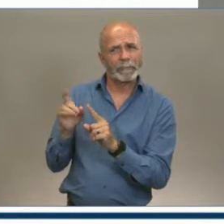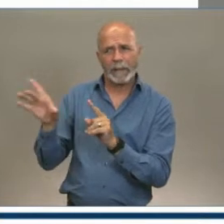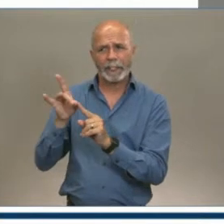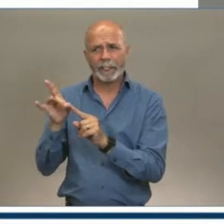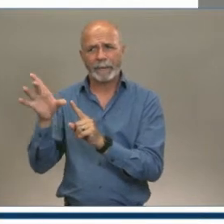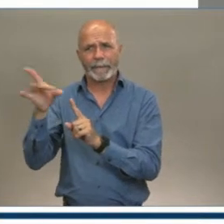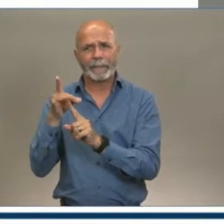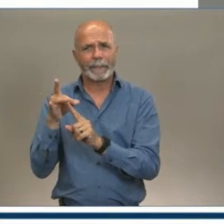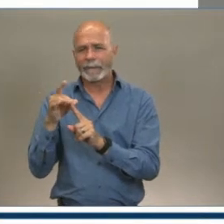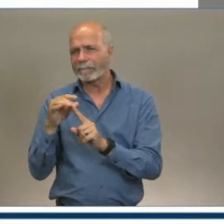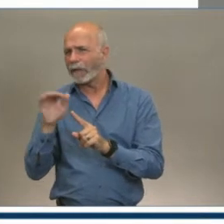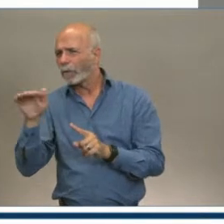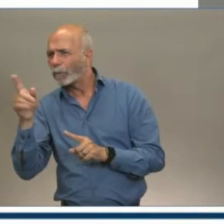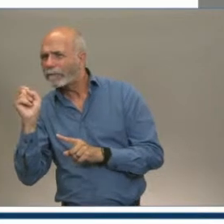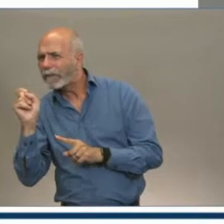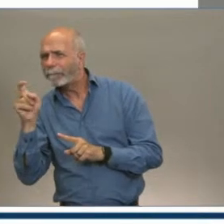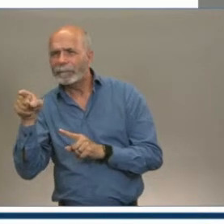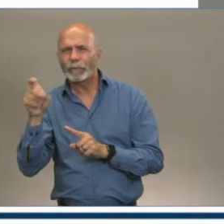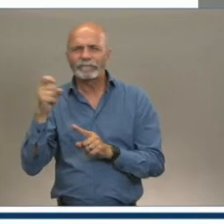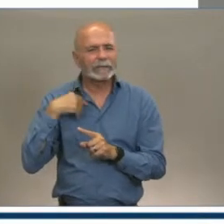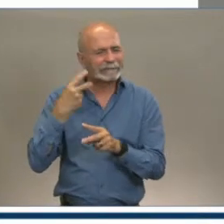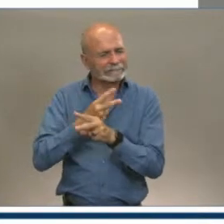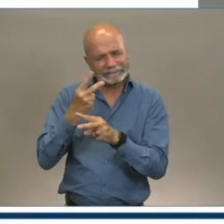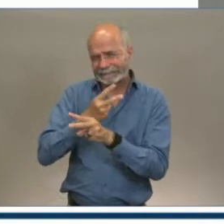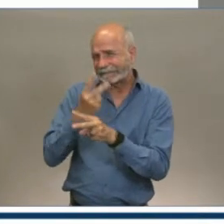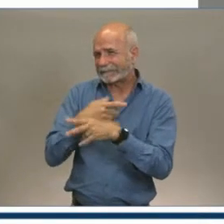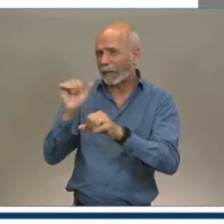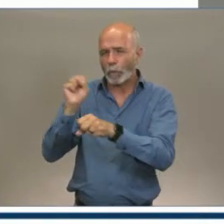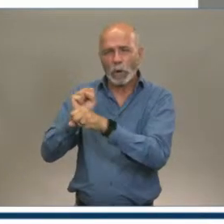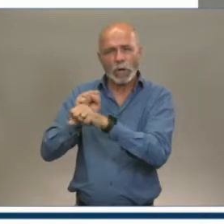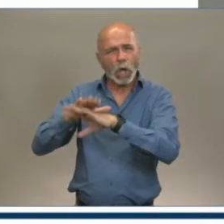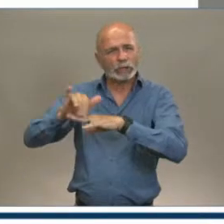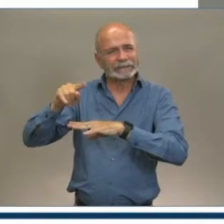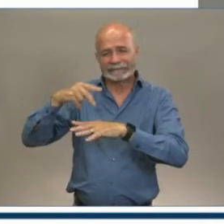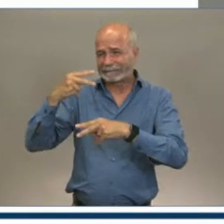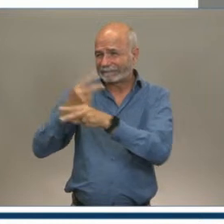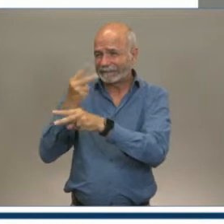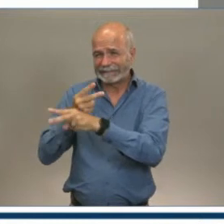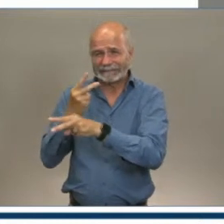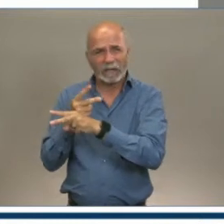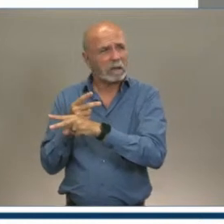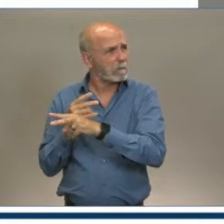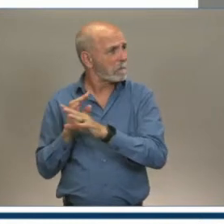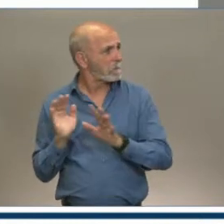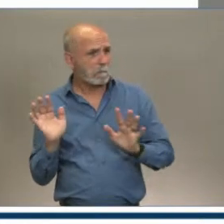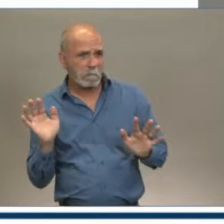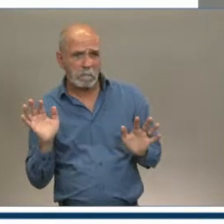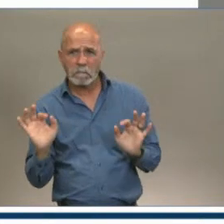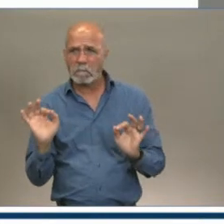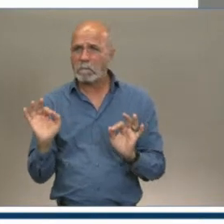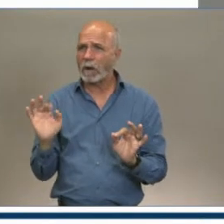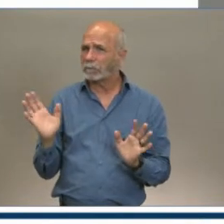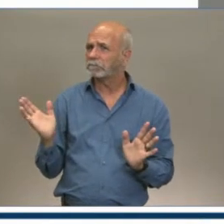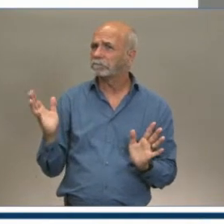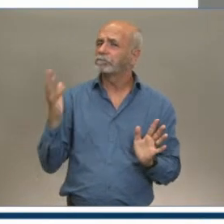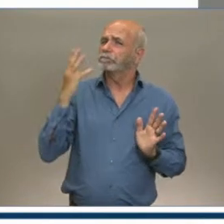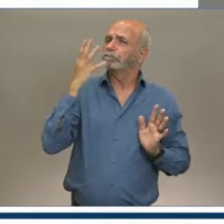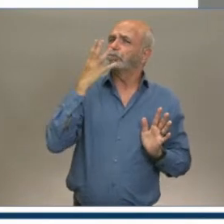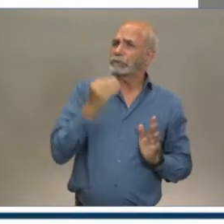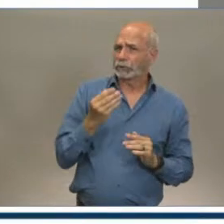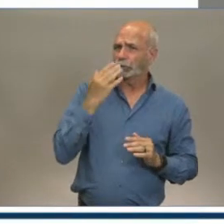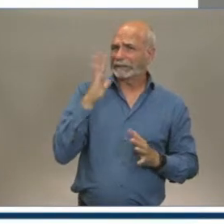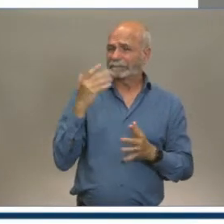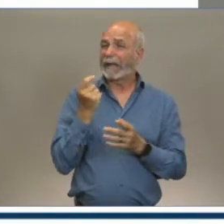pieces, everything is pointing in the right direction, and we feel is very safe. We need to continue those trends, but